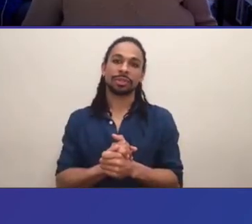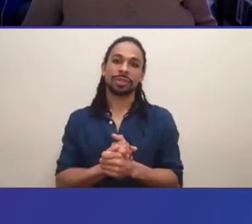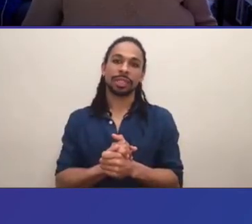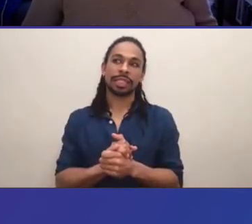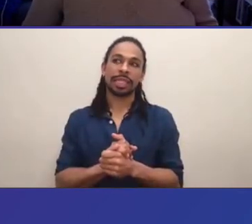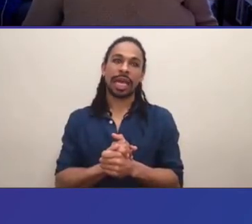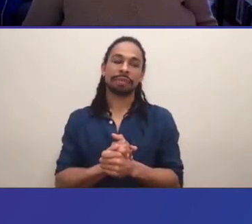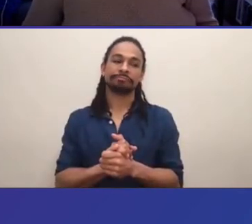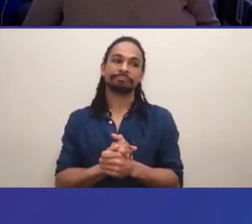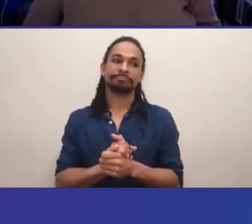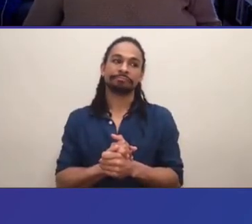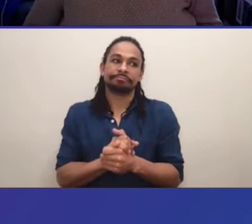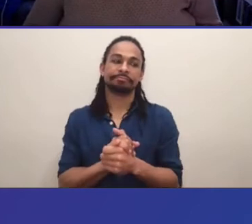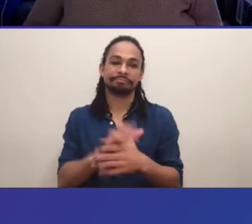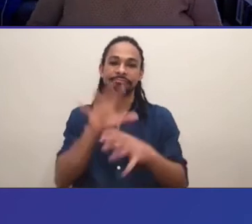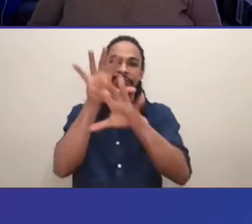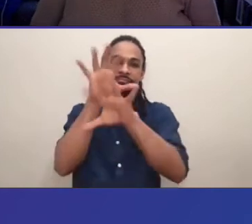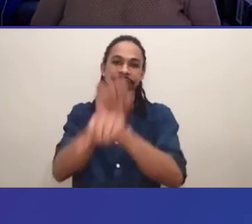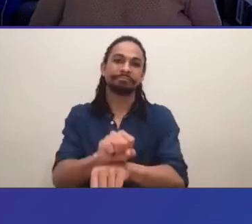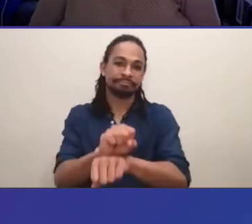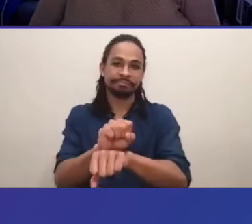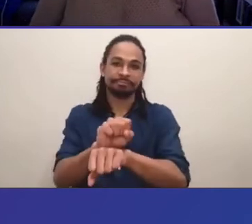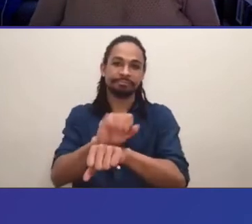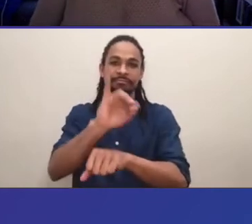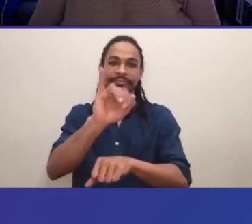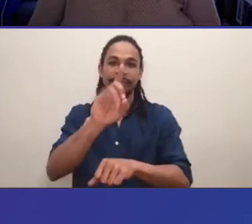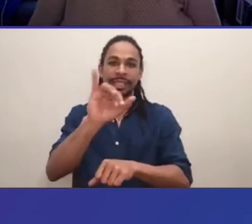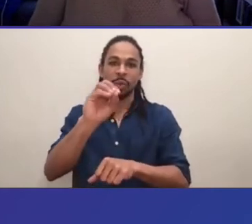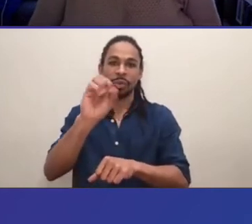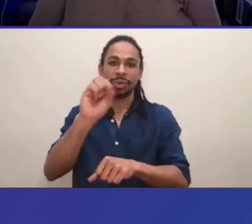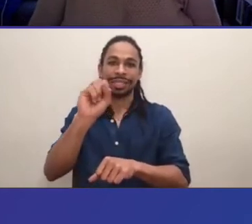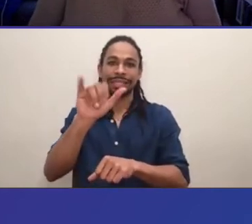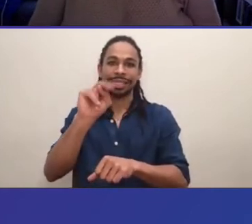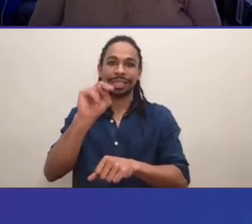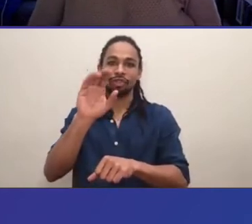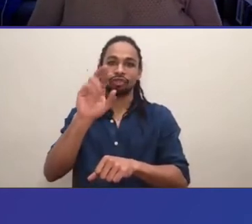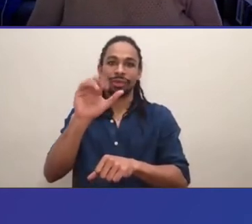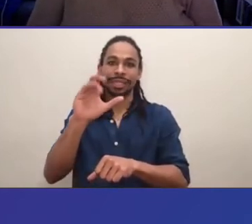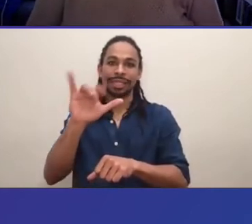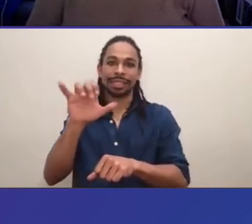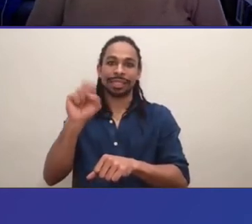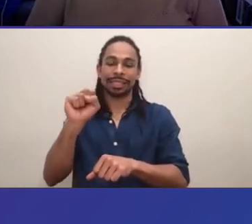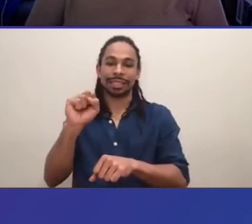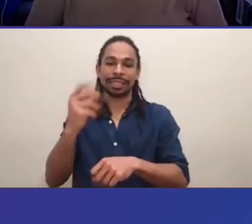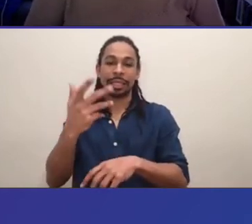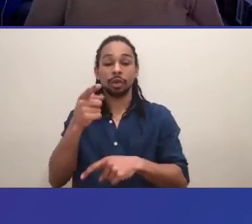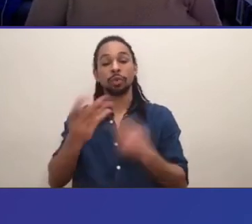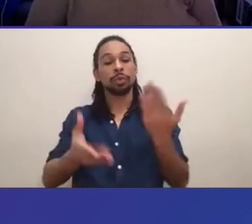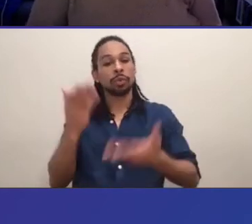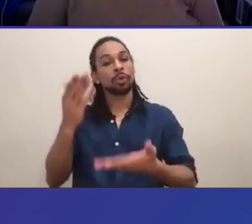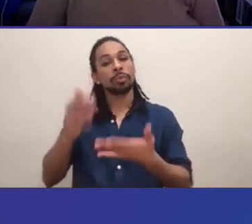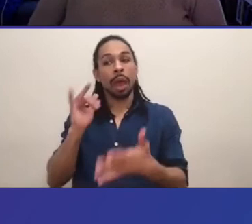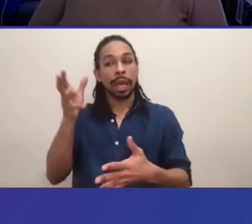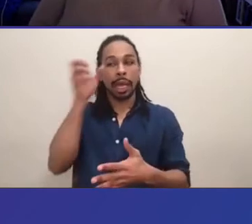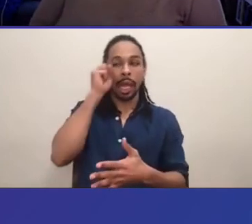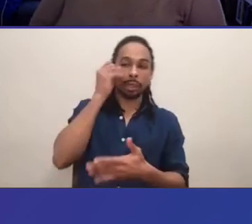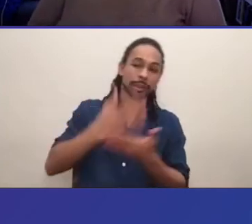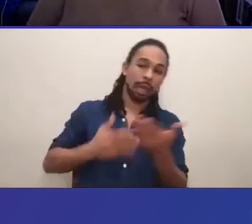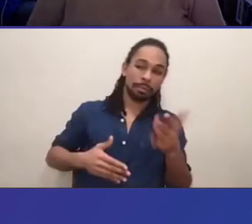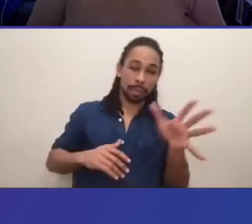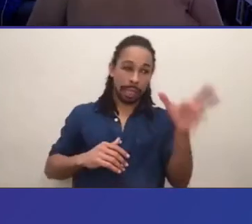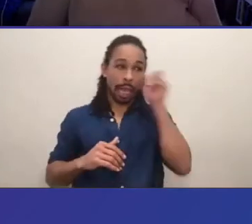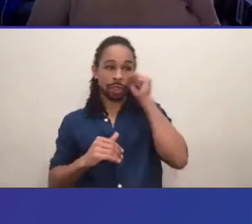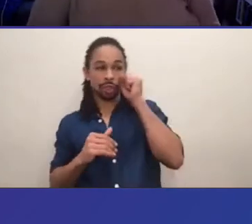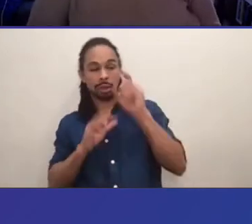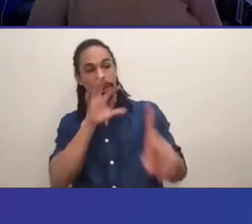idiosyncrasies that I'm going to use, that I know you're not going to get, and you might not get it, and you might get a piece of it, and all kinds of things that,